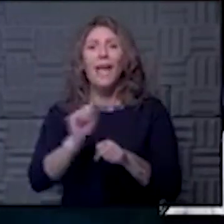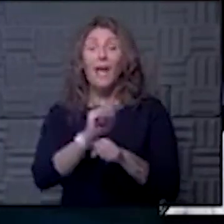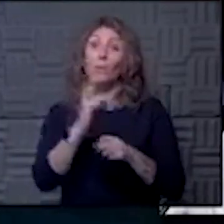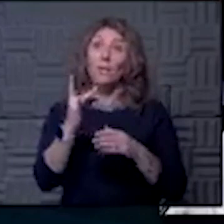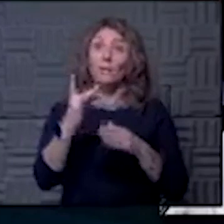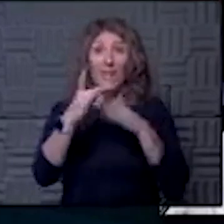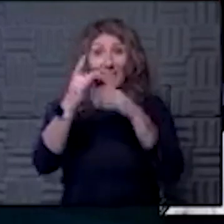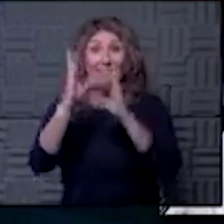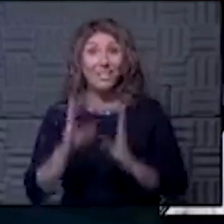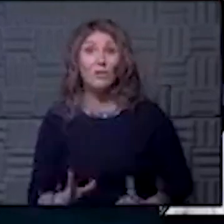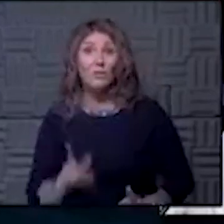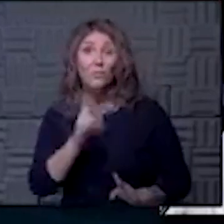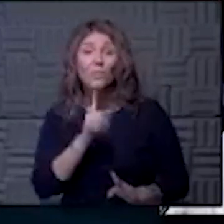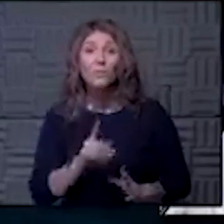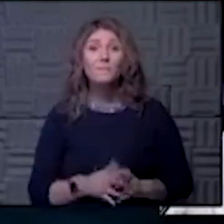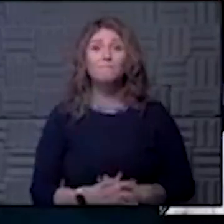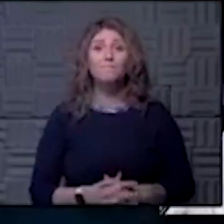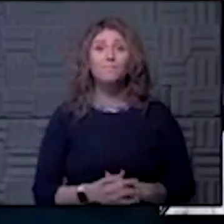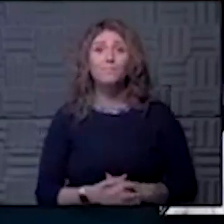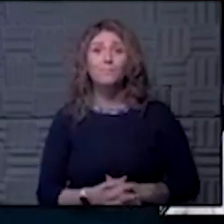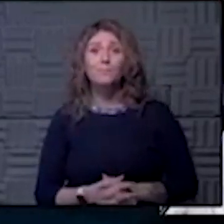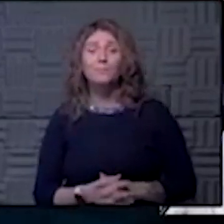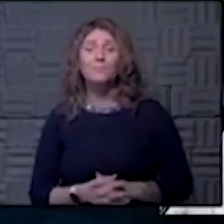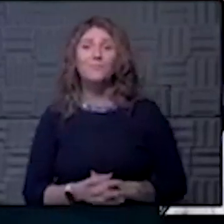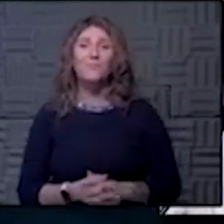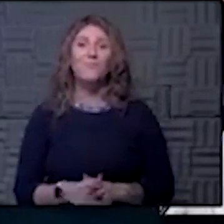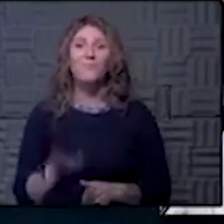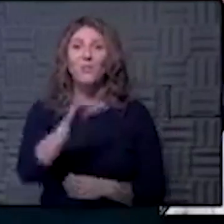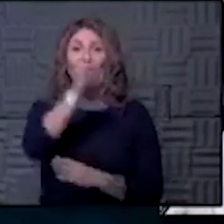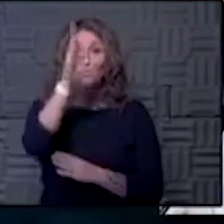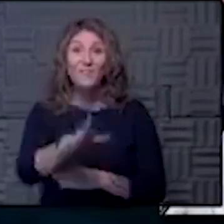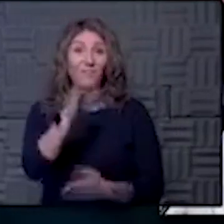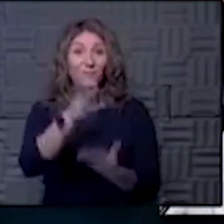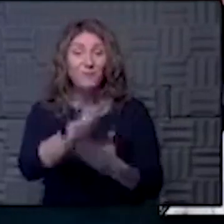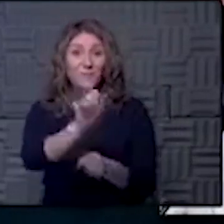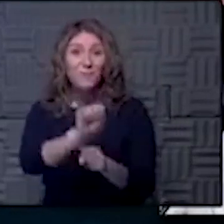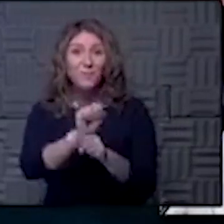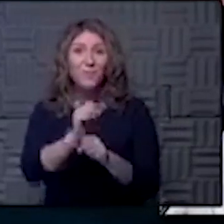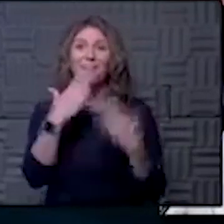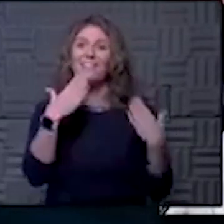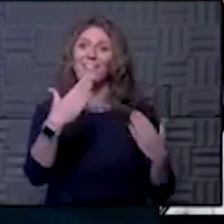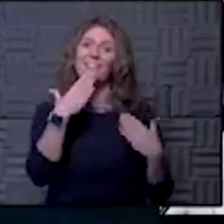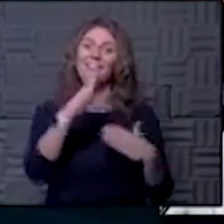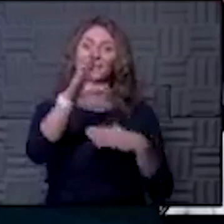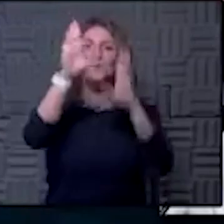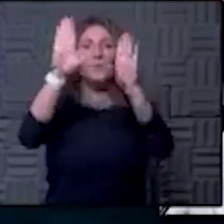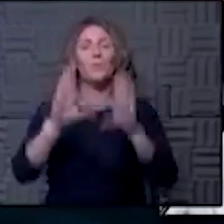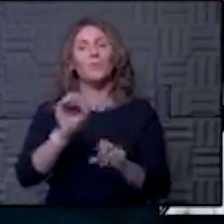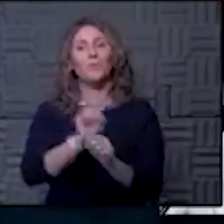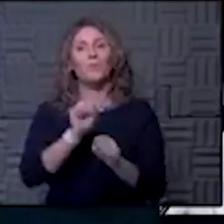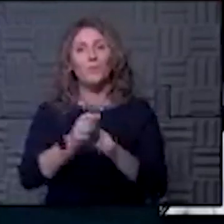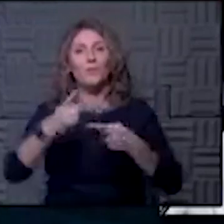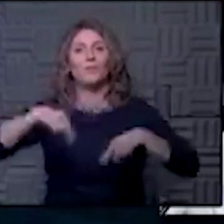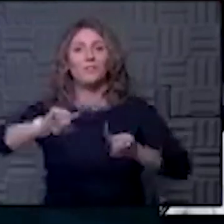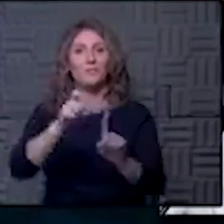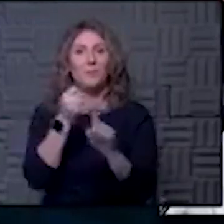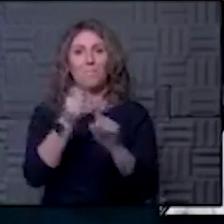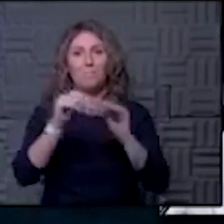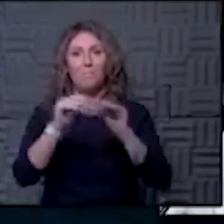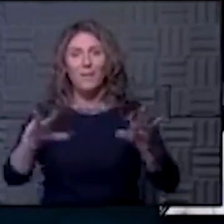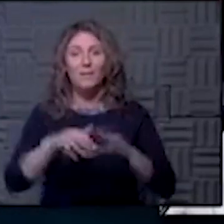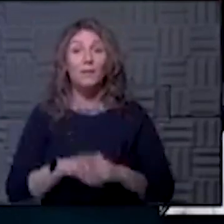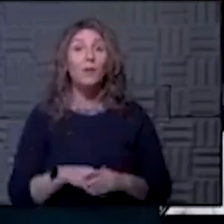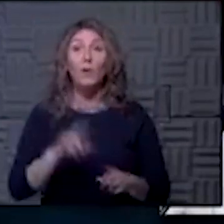leader, and you never stop. So thanks for your great work this pandemic. Rick